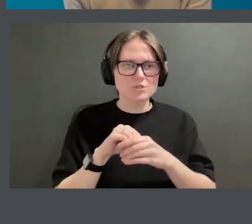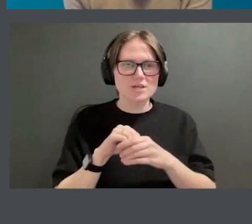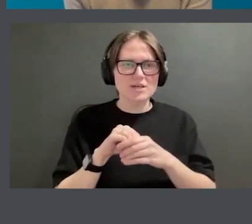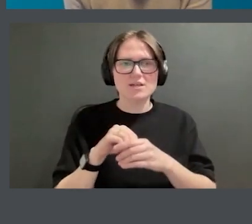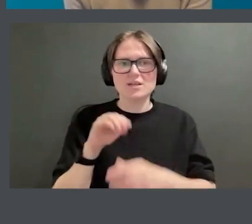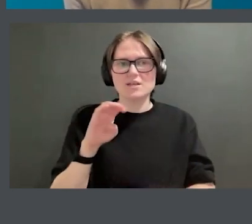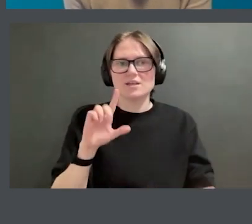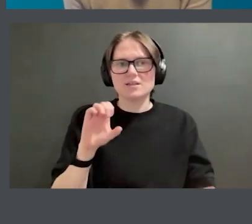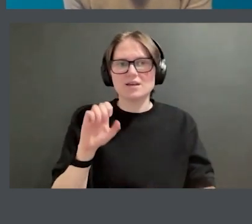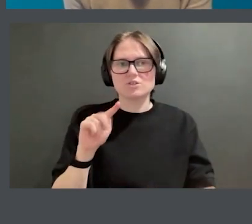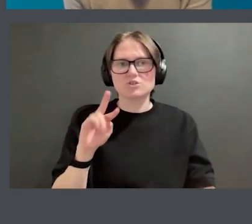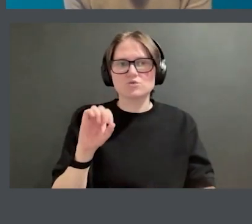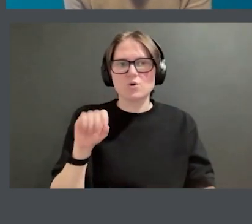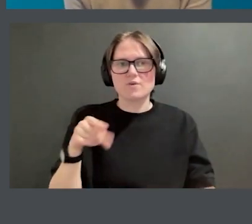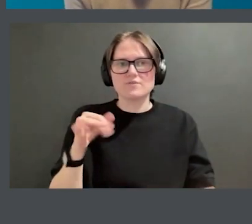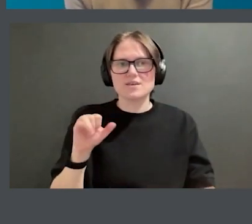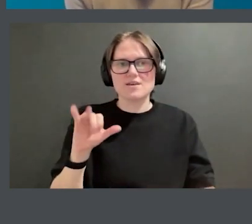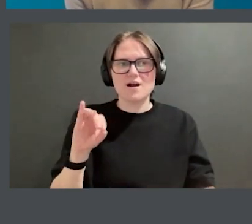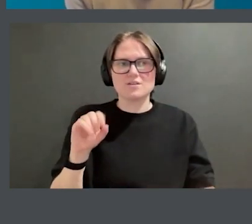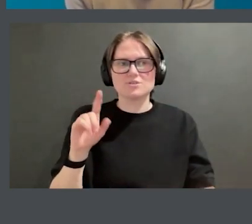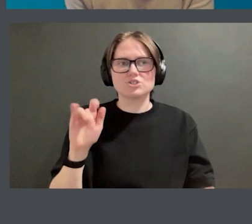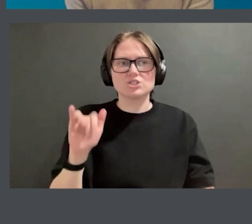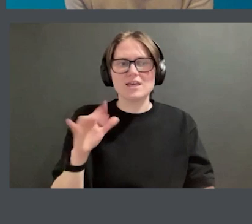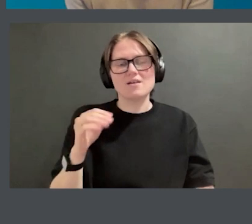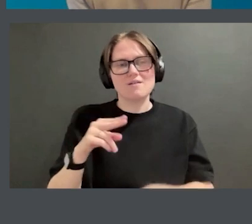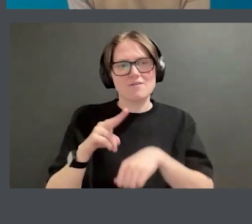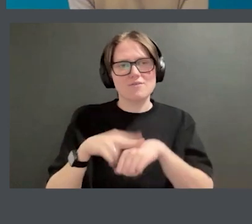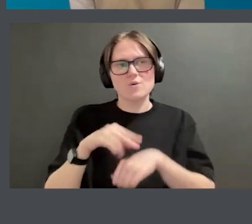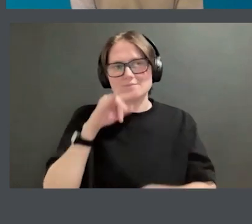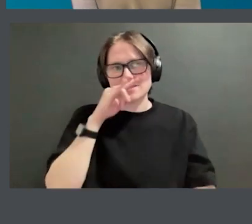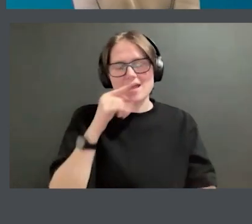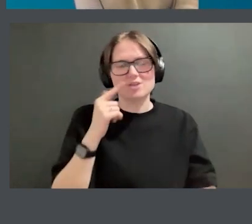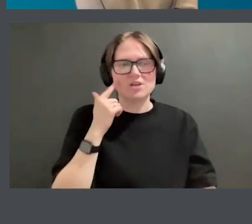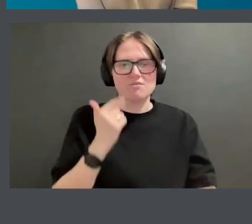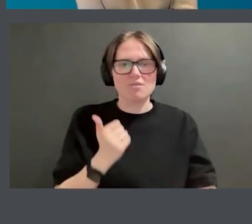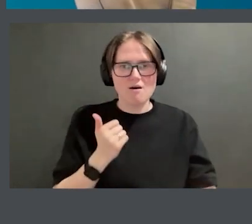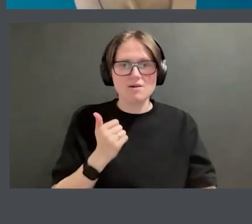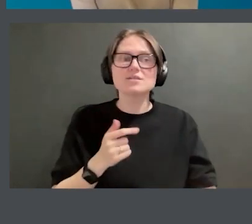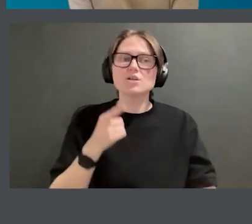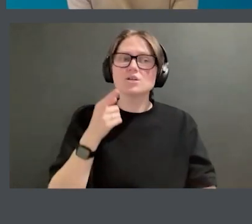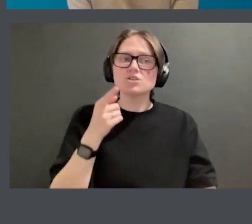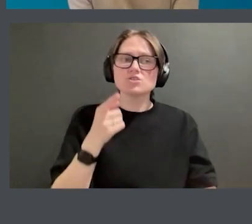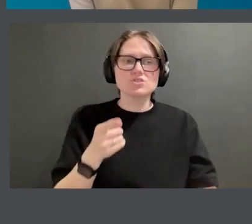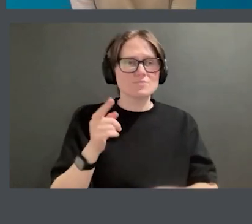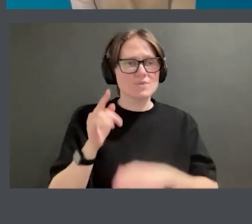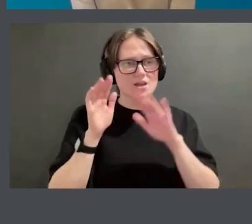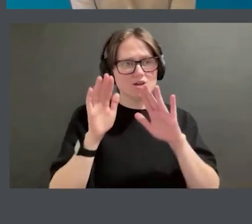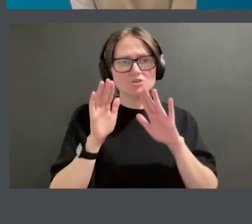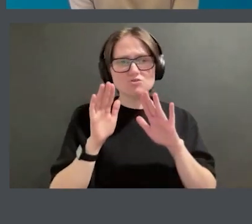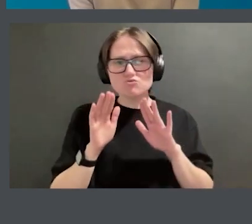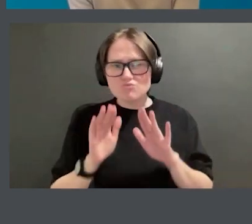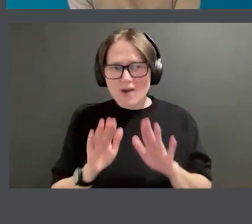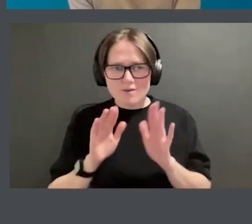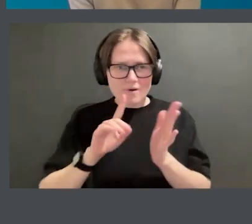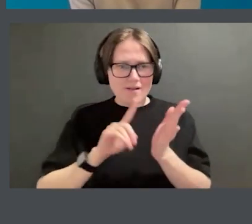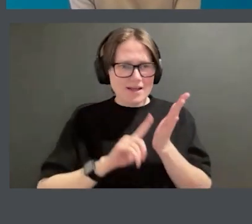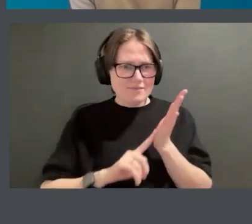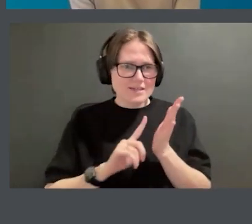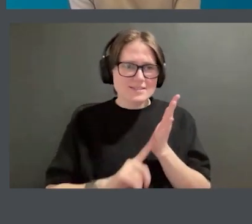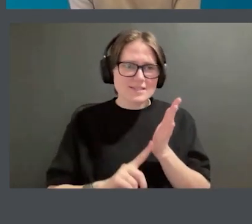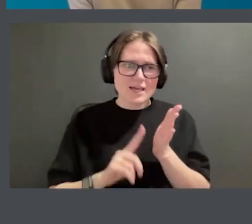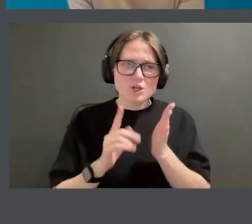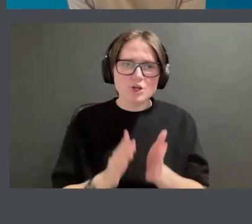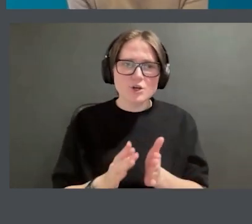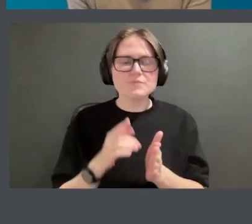electrophysiology, and of course, pediatric hearing loss. And she's been an incredible investigator, and she's